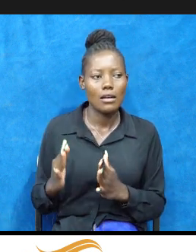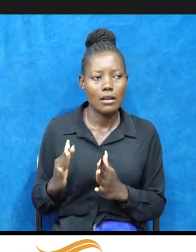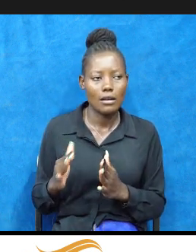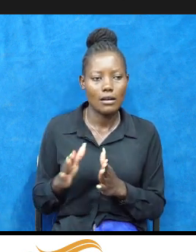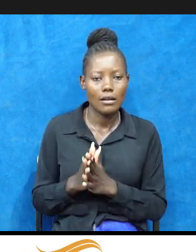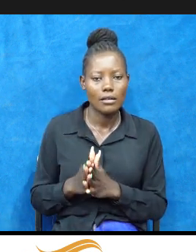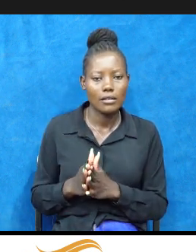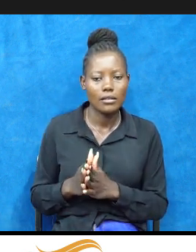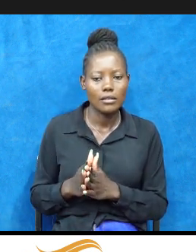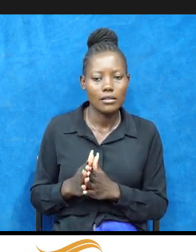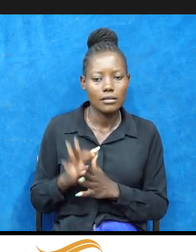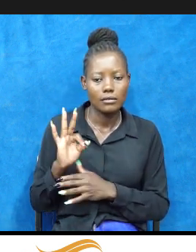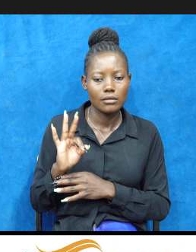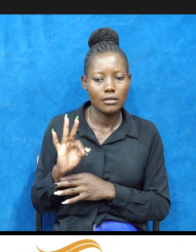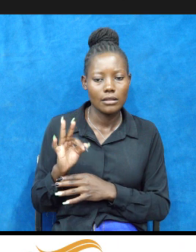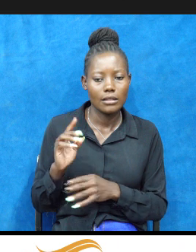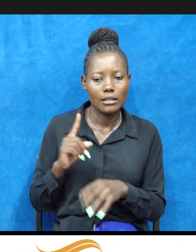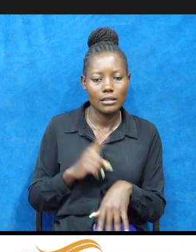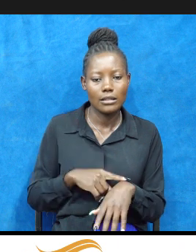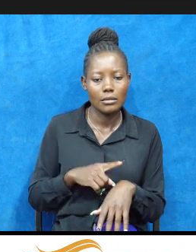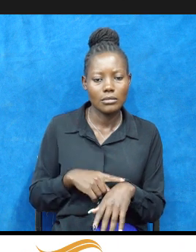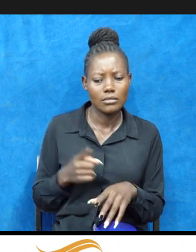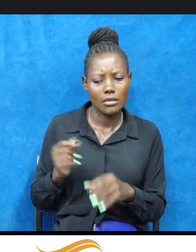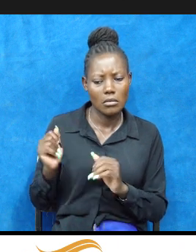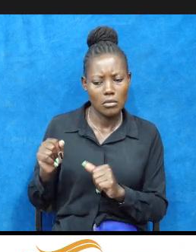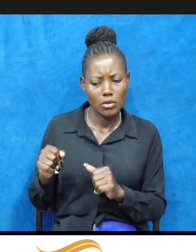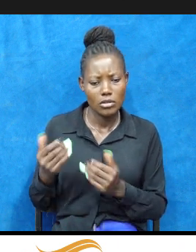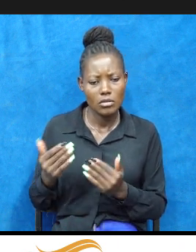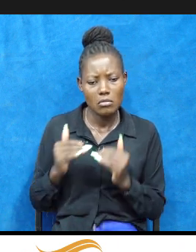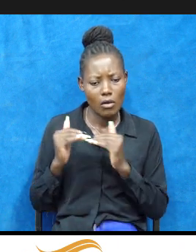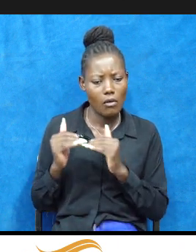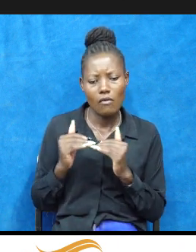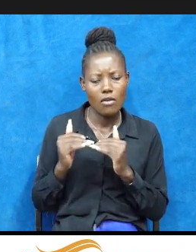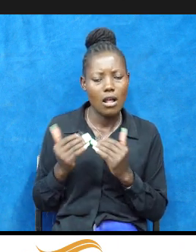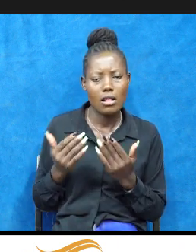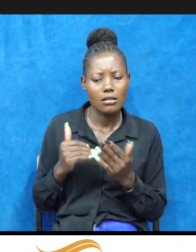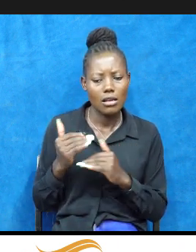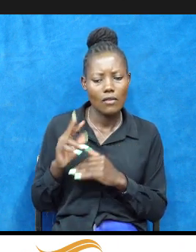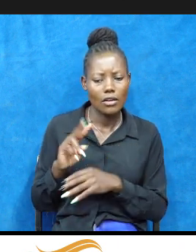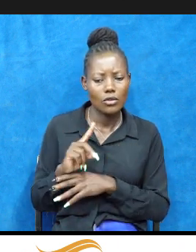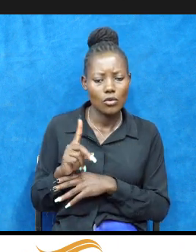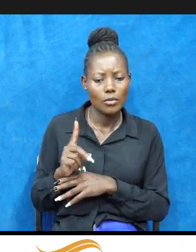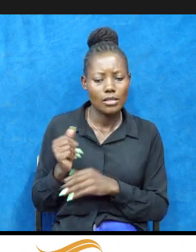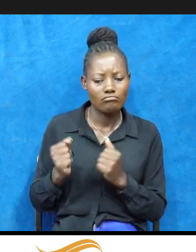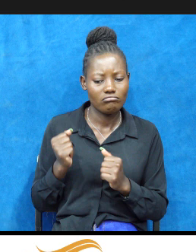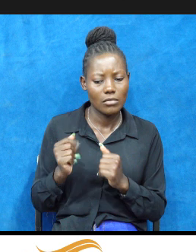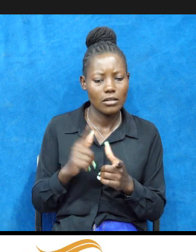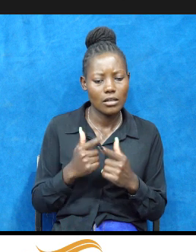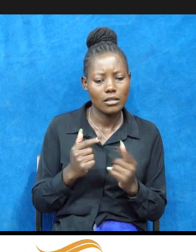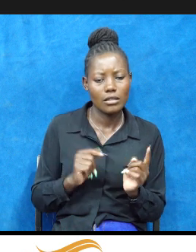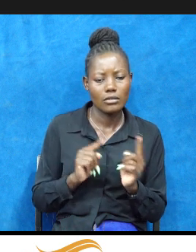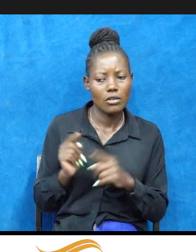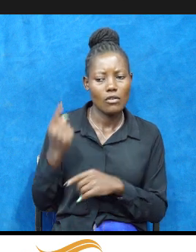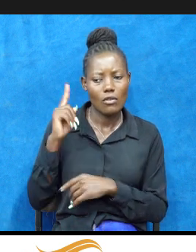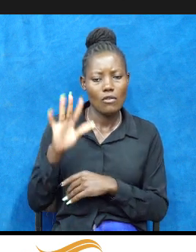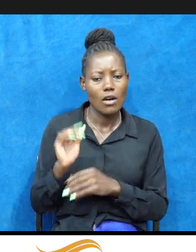I built up to three sets. So you can see that it can be fairly strenuous. After the 2 minute run, give them a 5 or 10 minute break. And